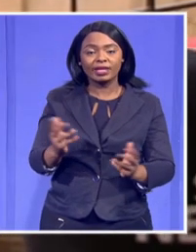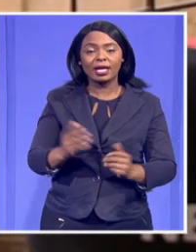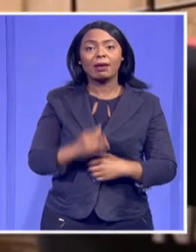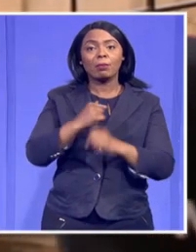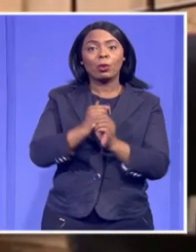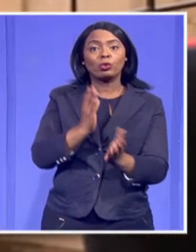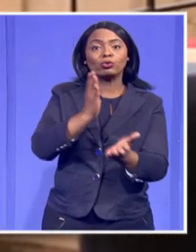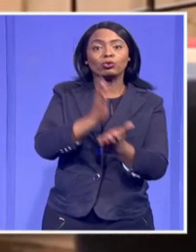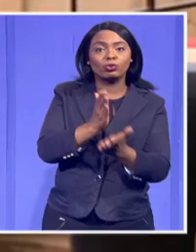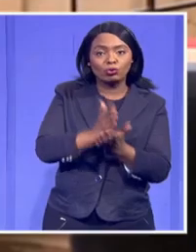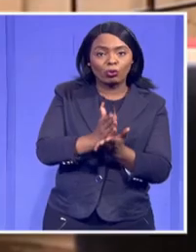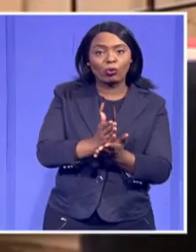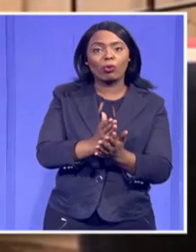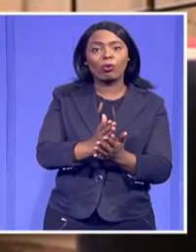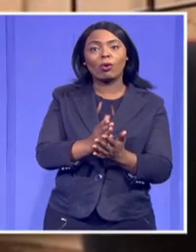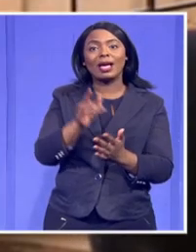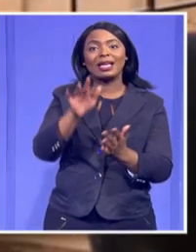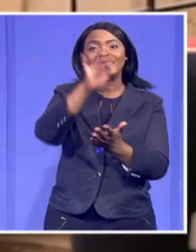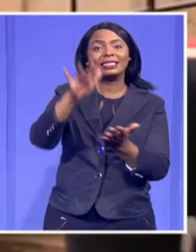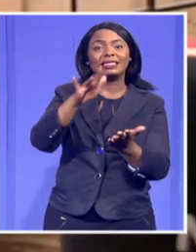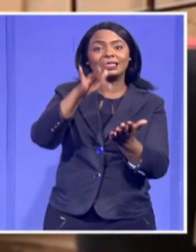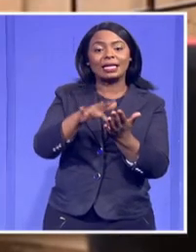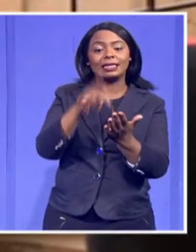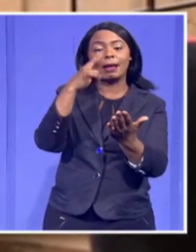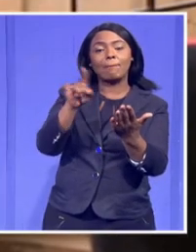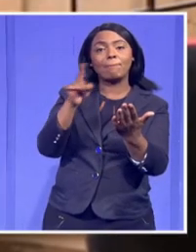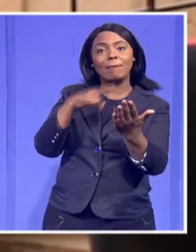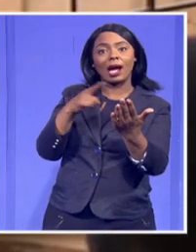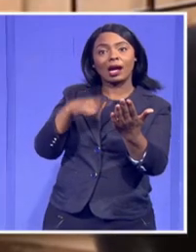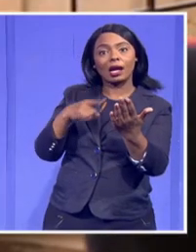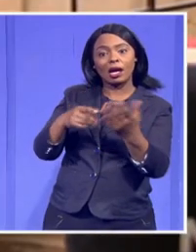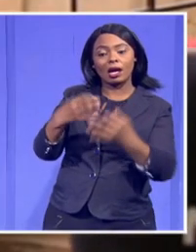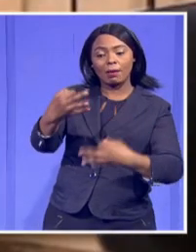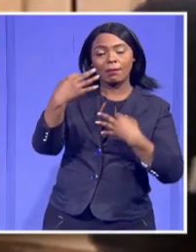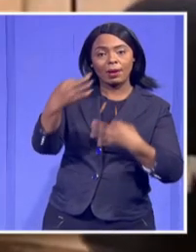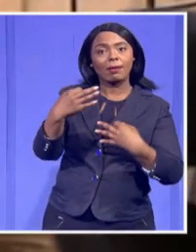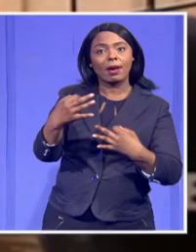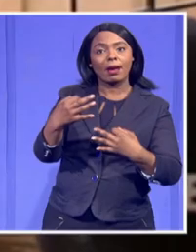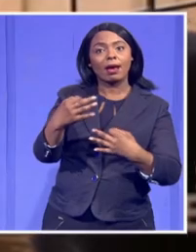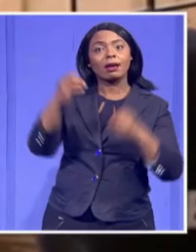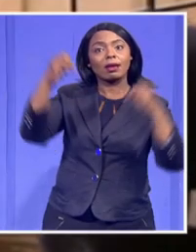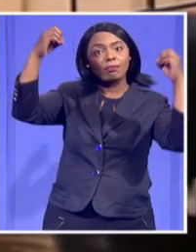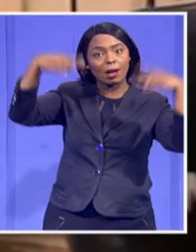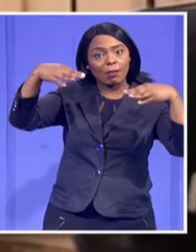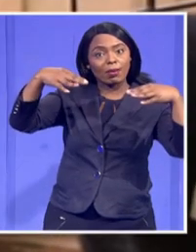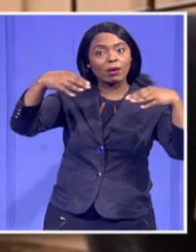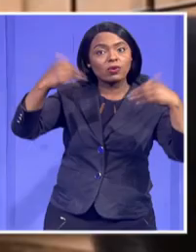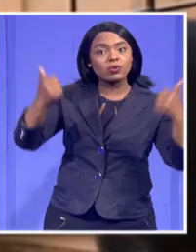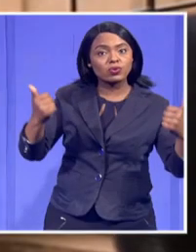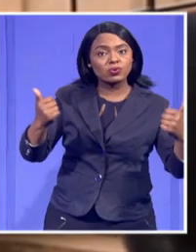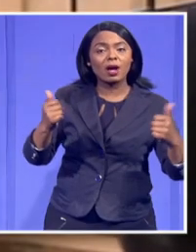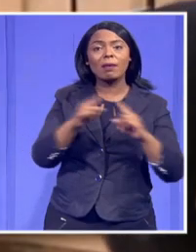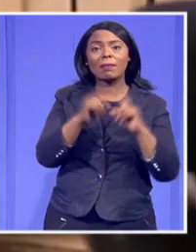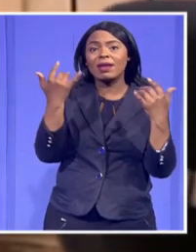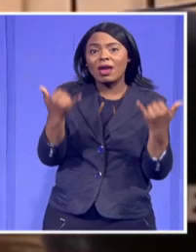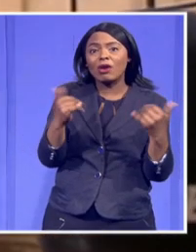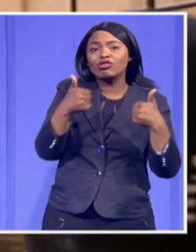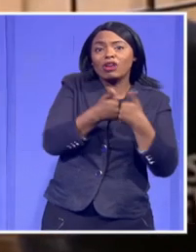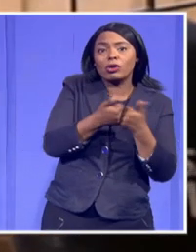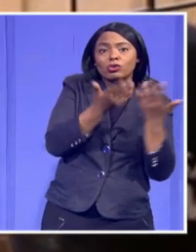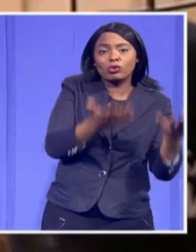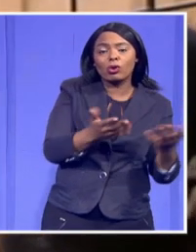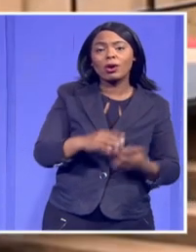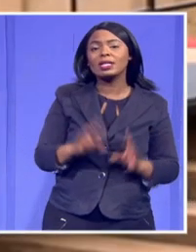for ensuring that the marking centers have got power and all of that. How are you going to deal with this crisis as the Department